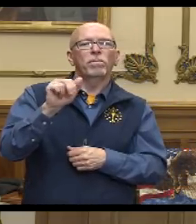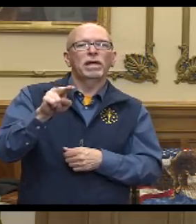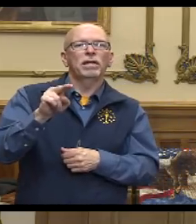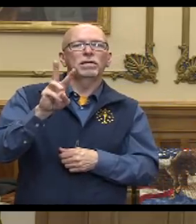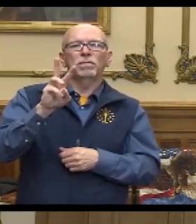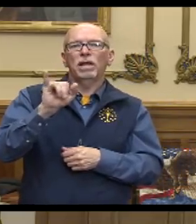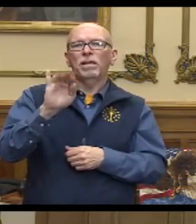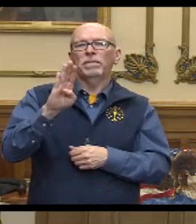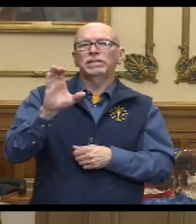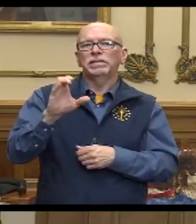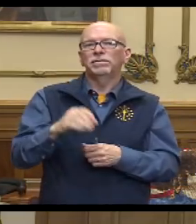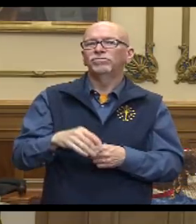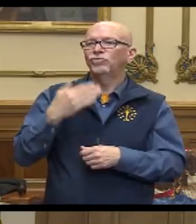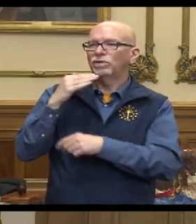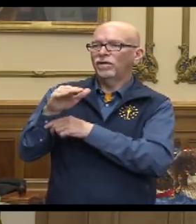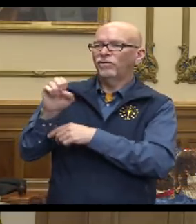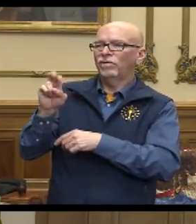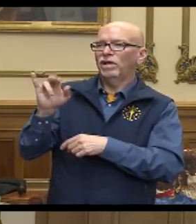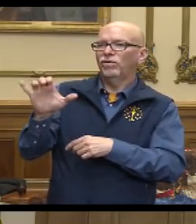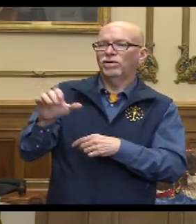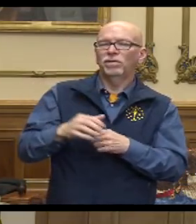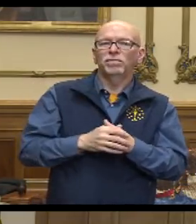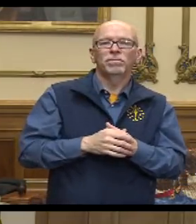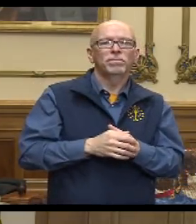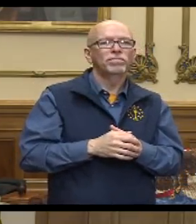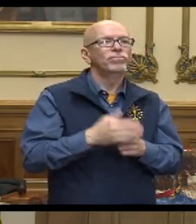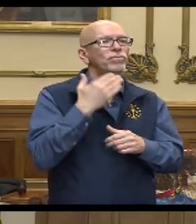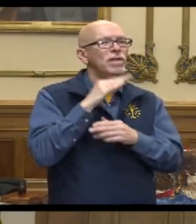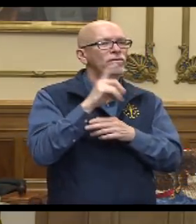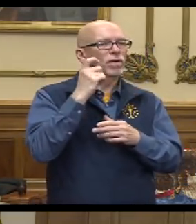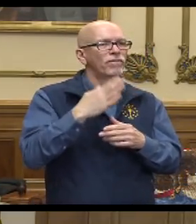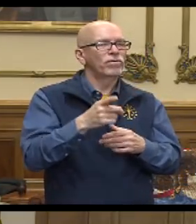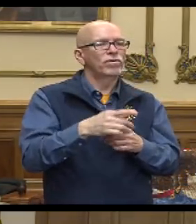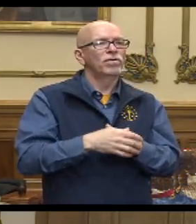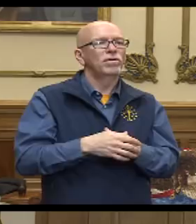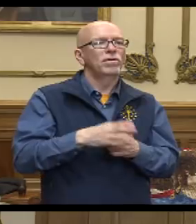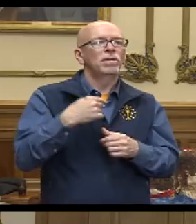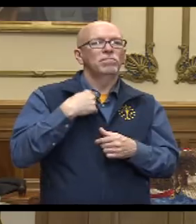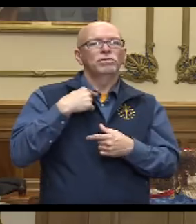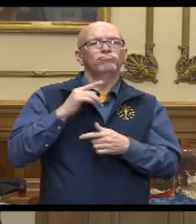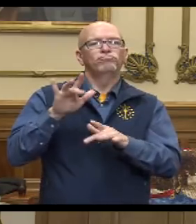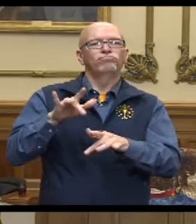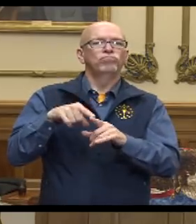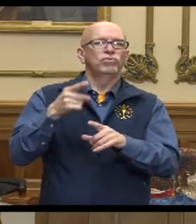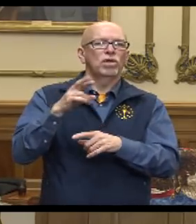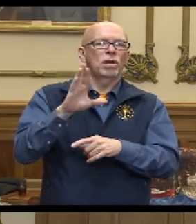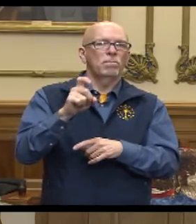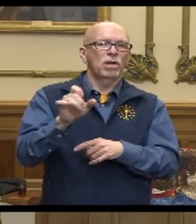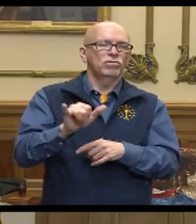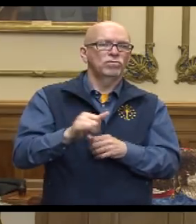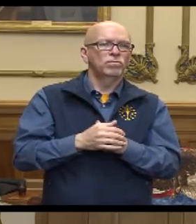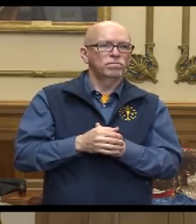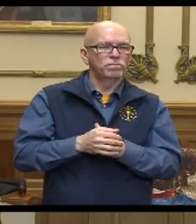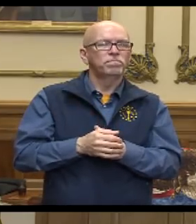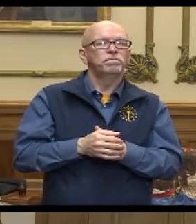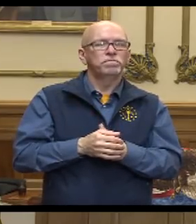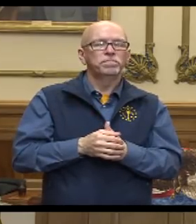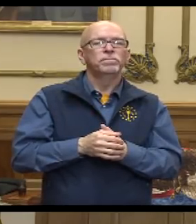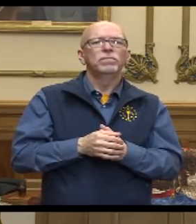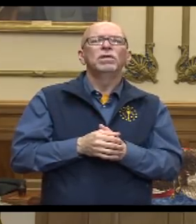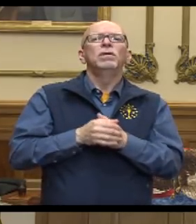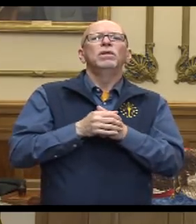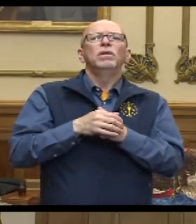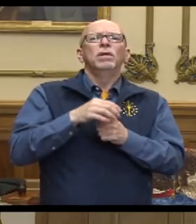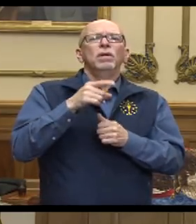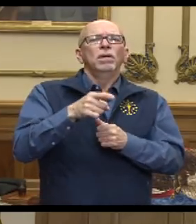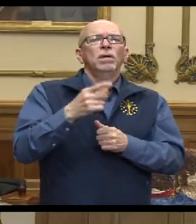WIBC. Good afternoon, Eric. Good afternoon, Governor, and my condolences to Dr. Box as well. Thank you. As